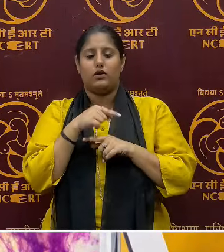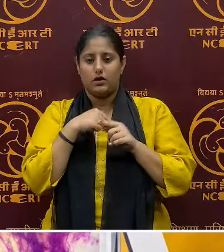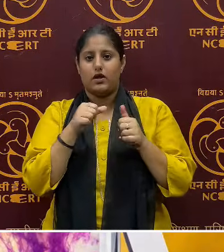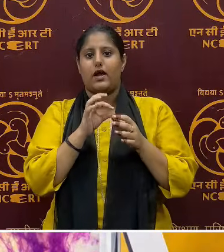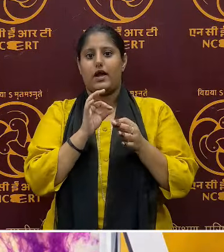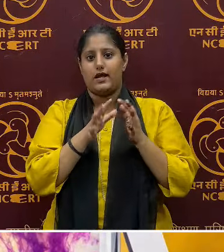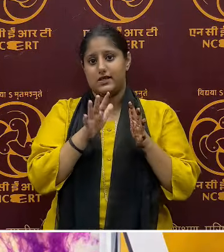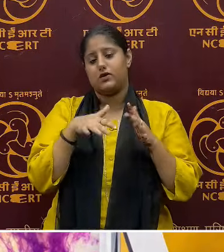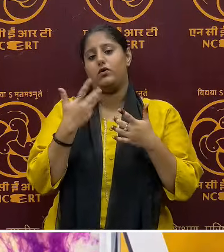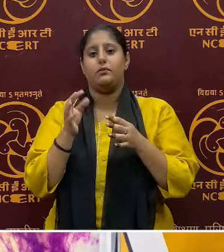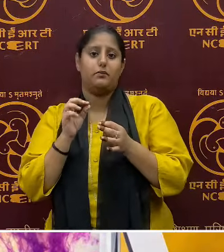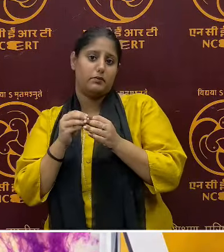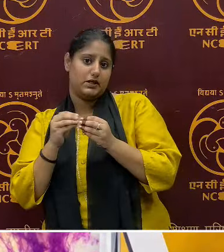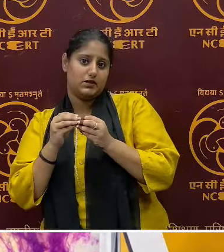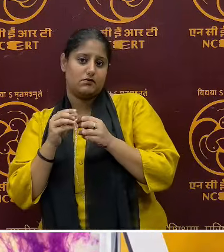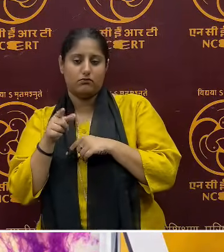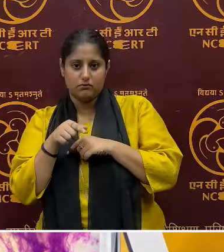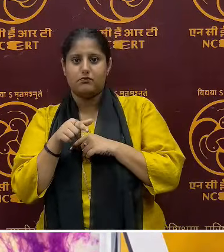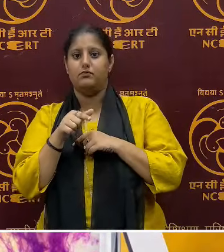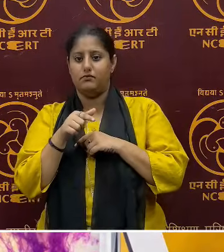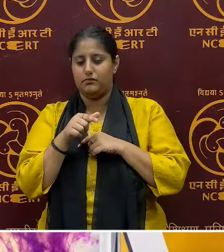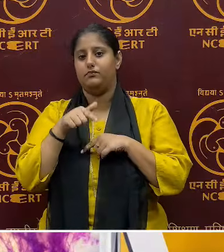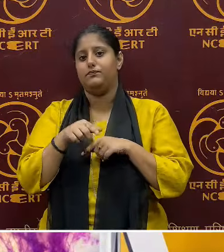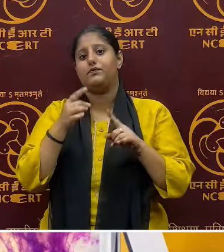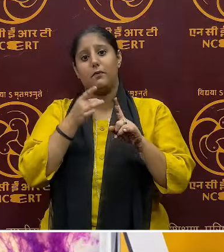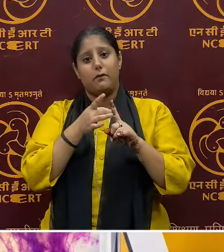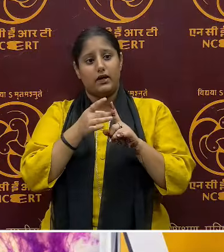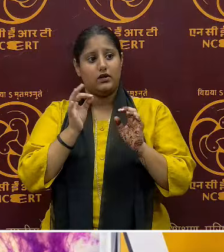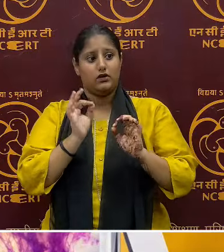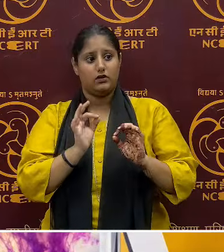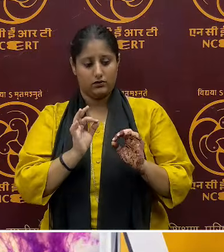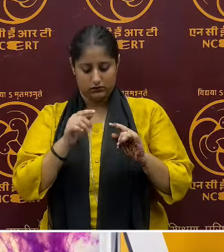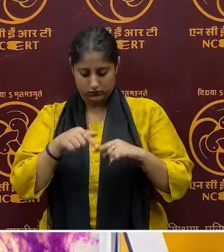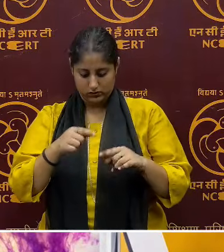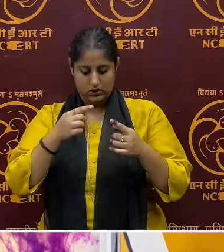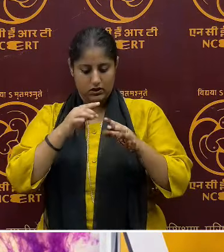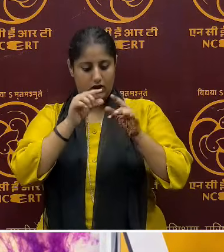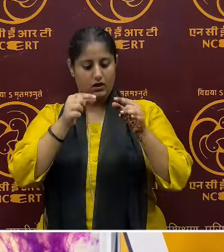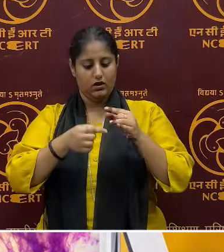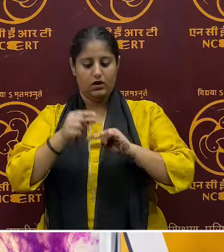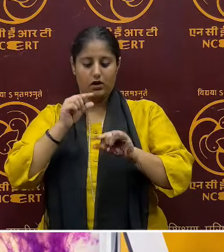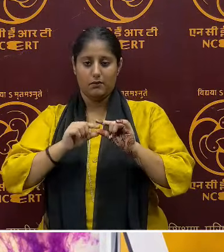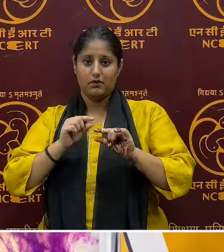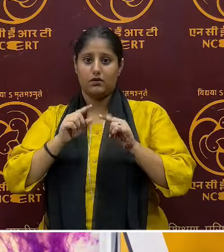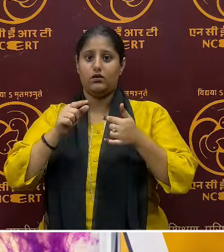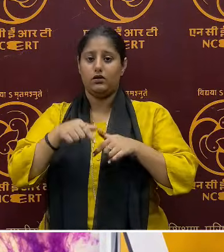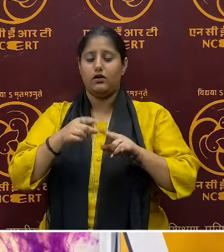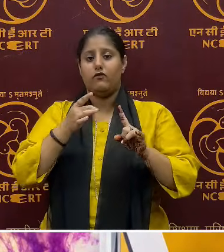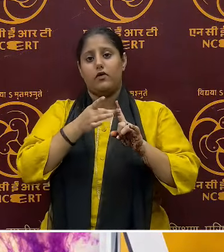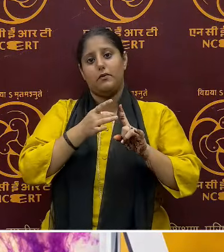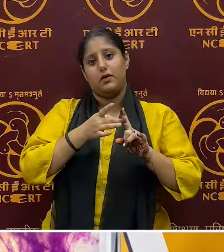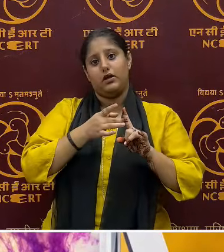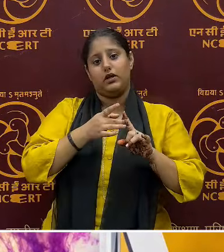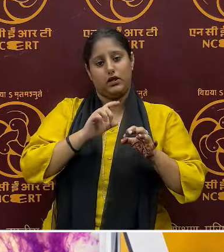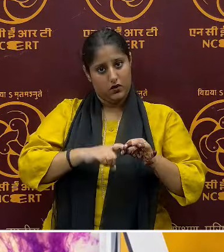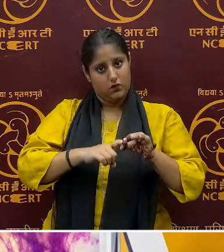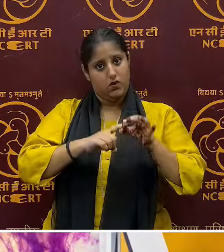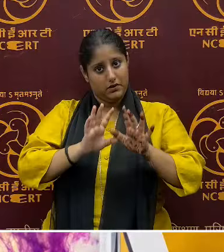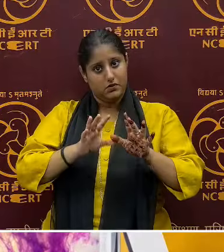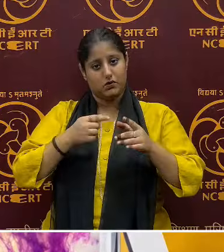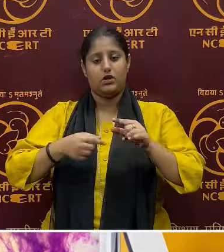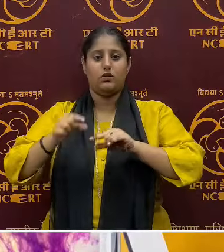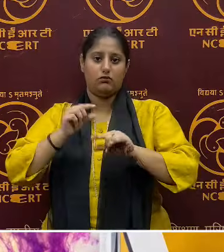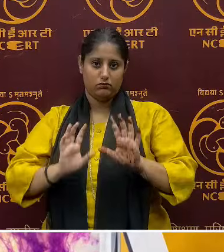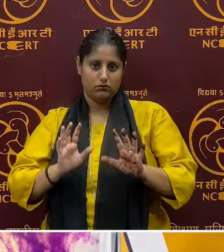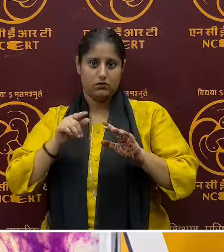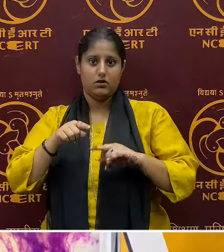in nature. So non-metal are the chemical element that lacks the majority of metallic qualities in chemistry,